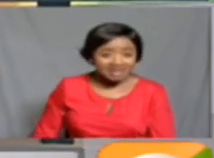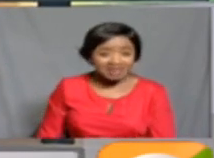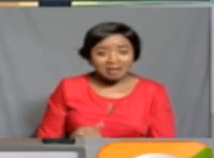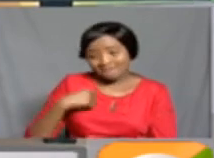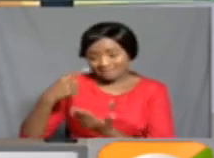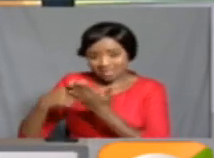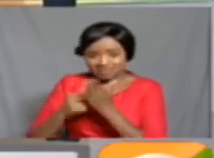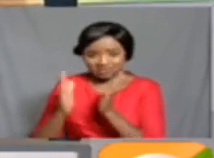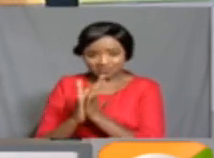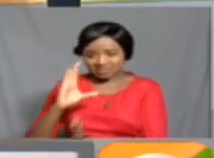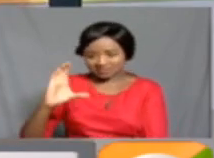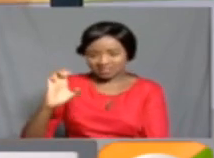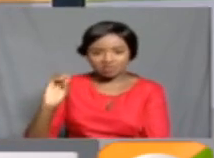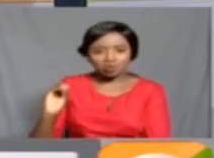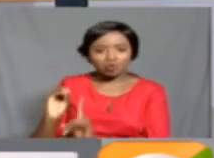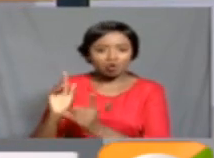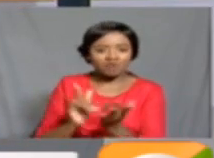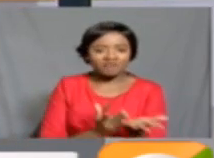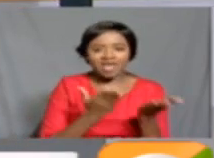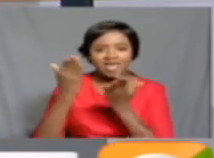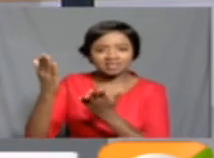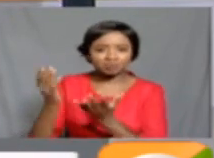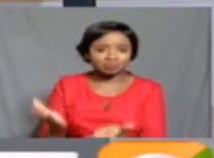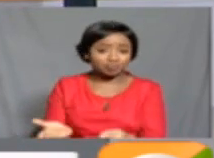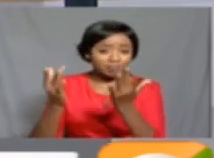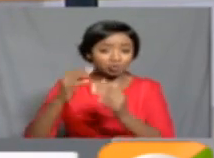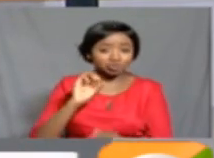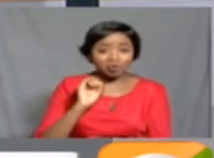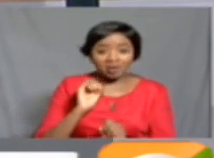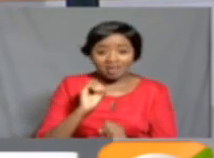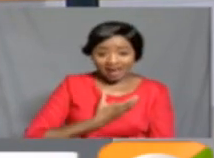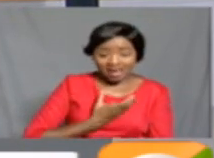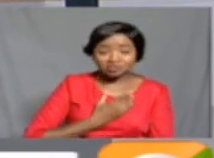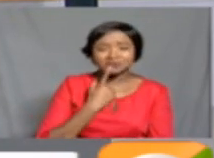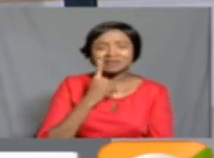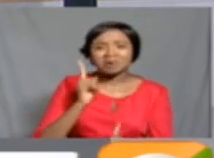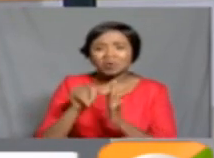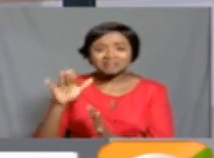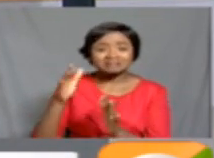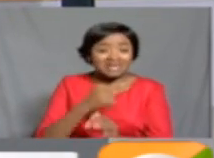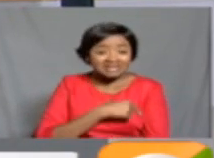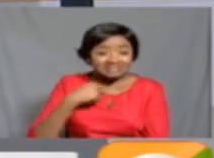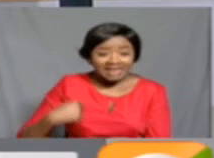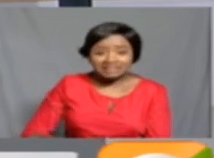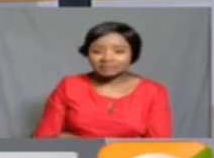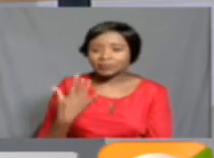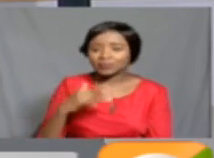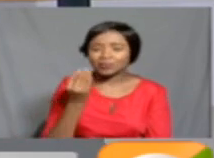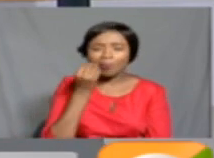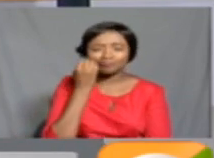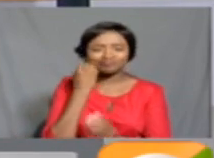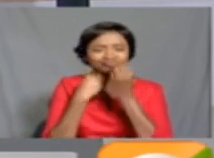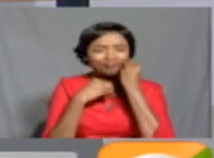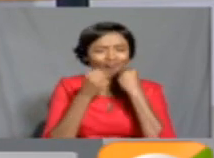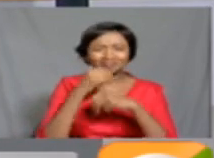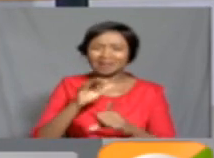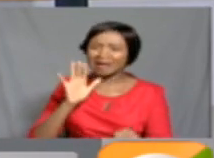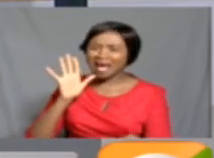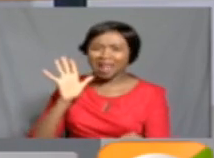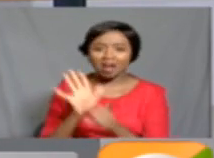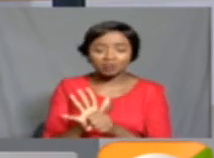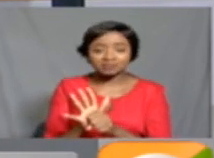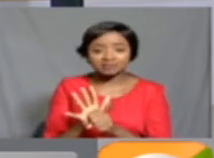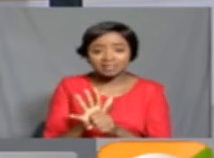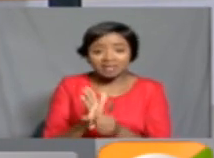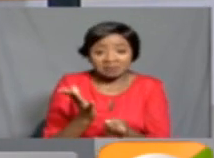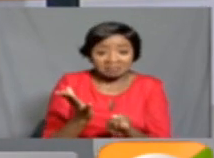spoke to the CEO of the Export Promotion Council, and he tells me that Chinese consume a lot of avocados. On average, a